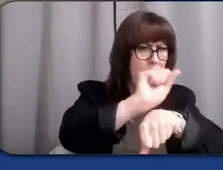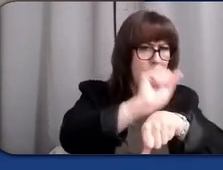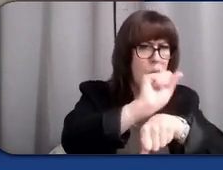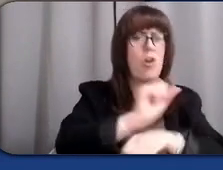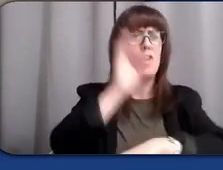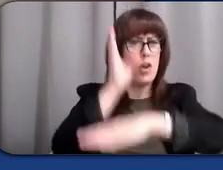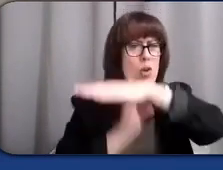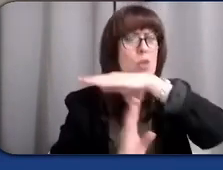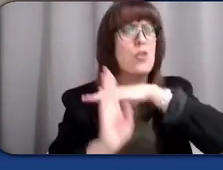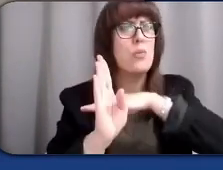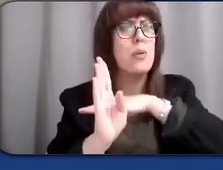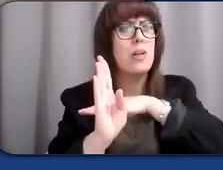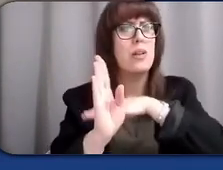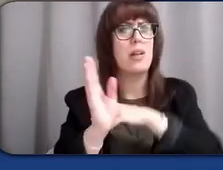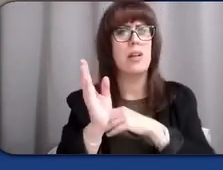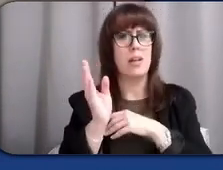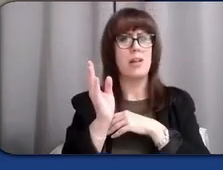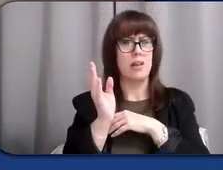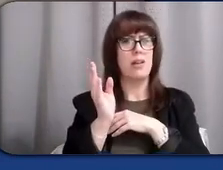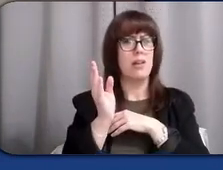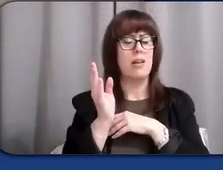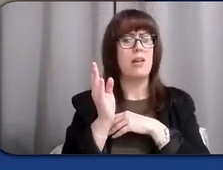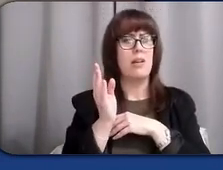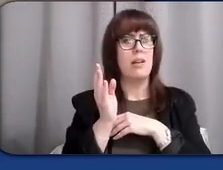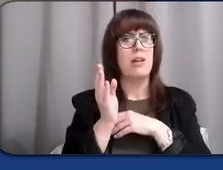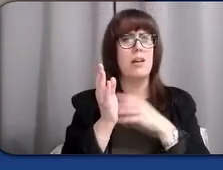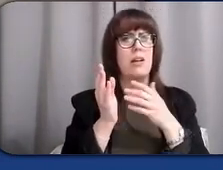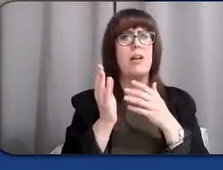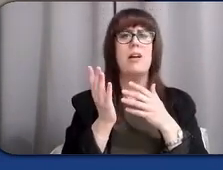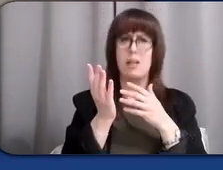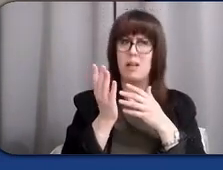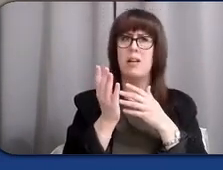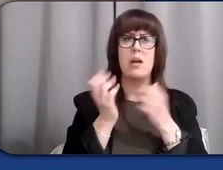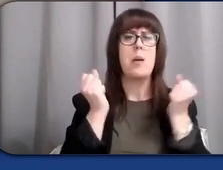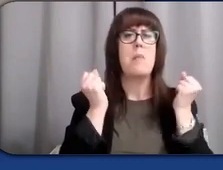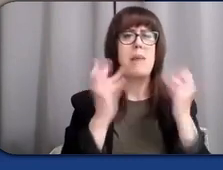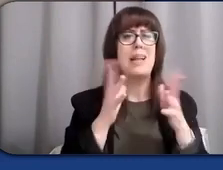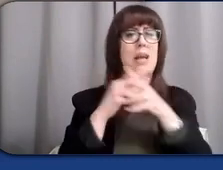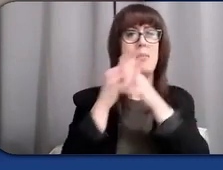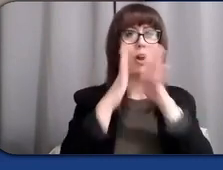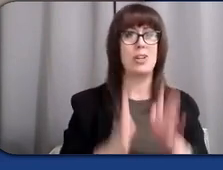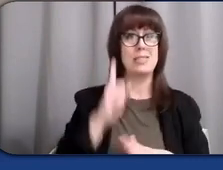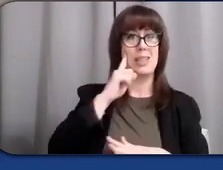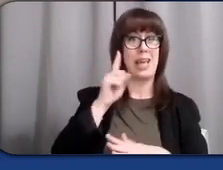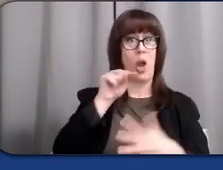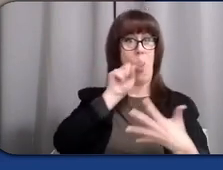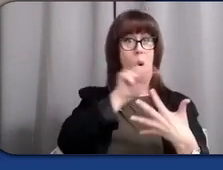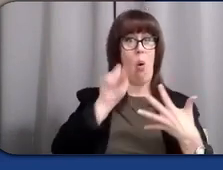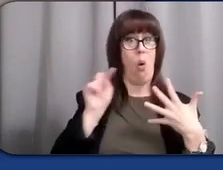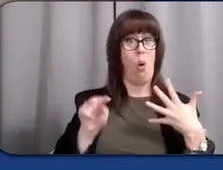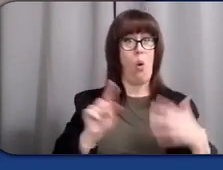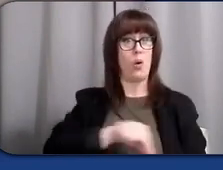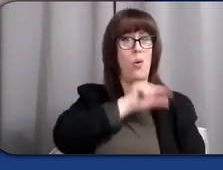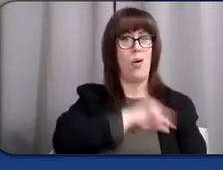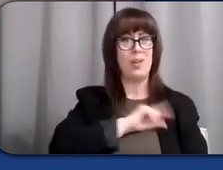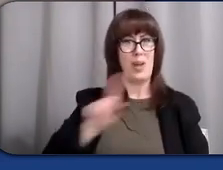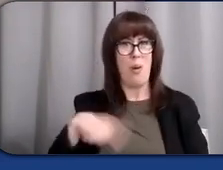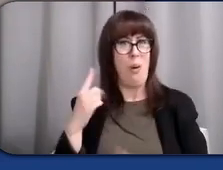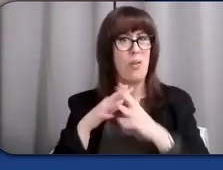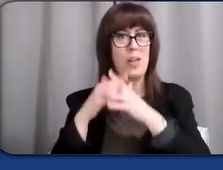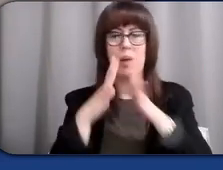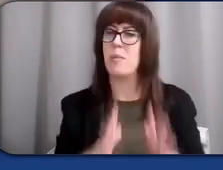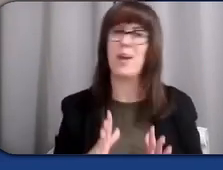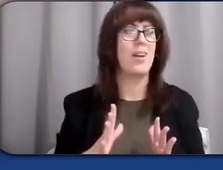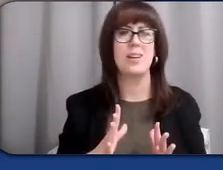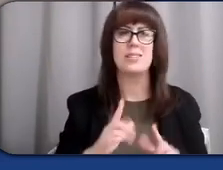humility. These are values that a lot of Americans mistakenly believe to be uniquely American. But as you can see, they are